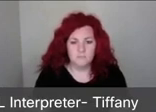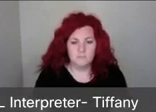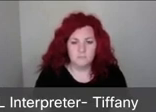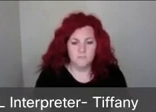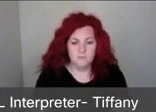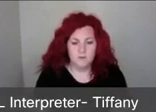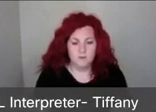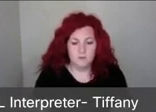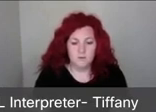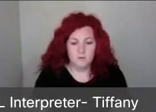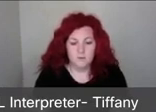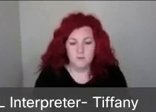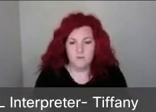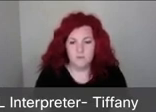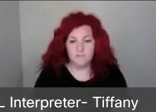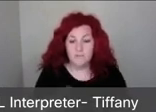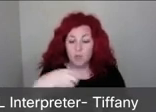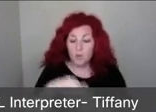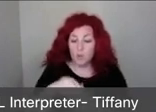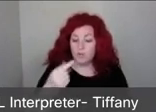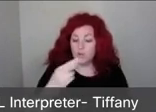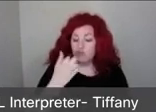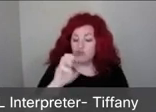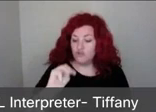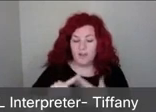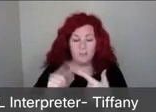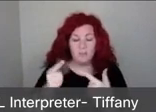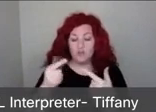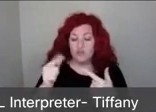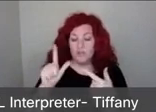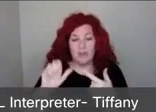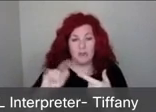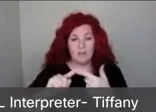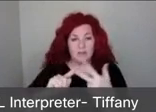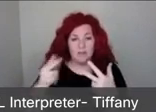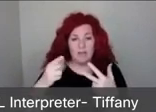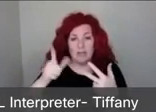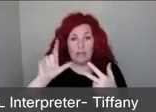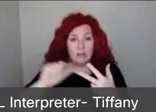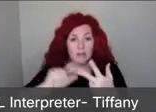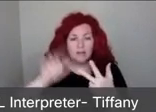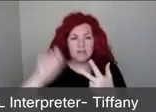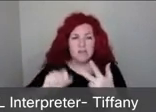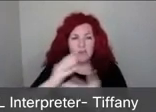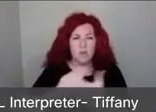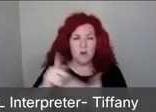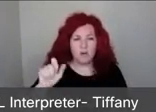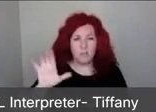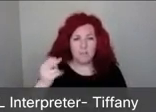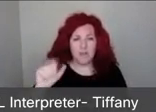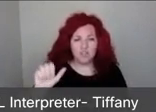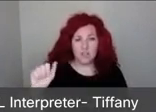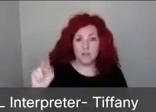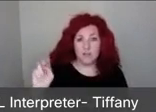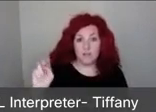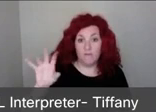Graham, Greenlee, and Gila counties, the southern portion of Navajo and Apache counties, along with eastern